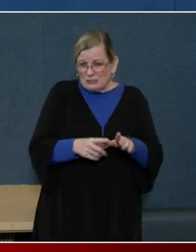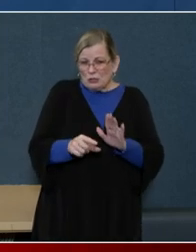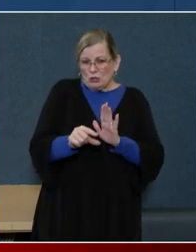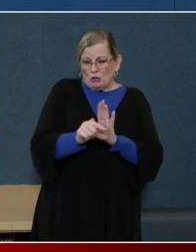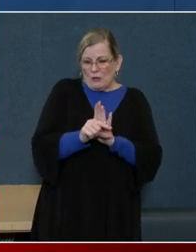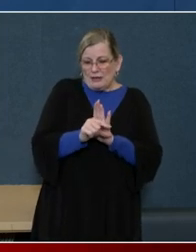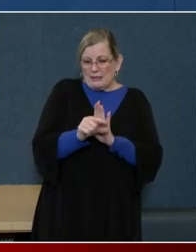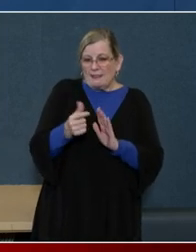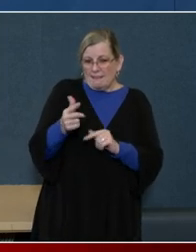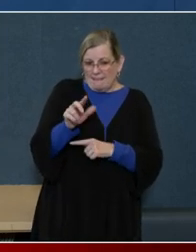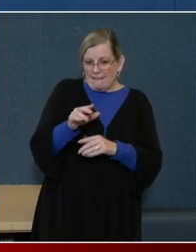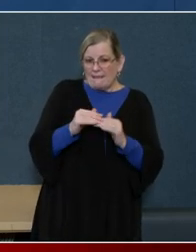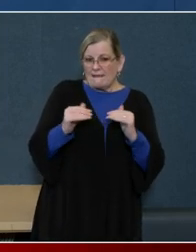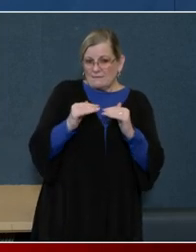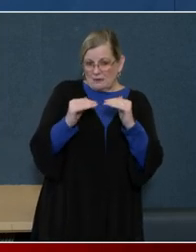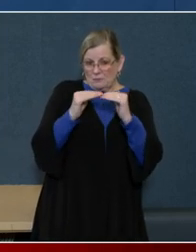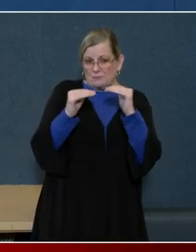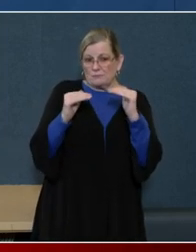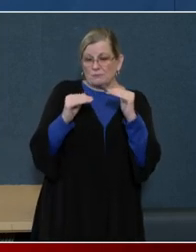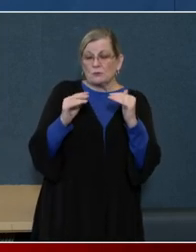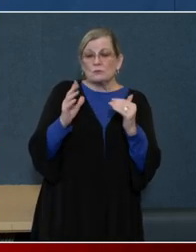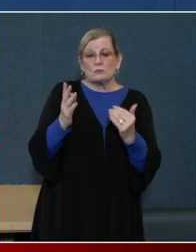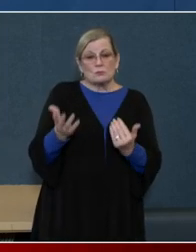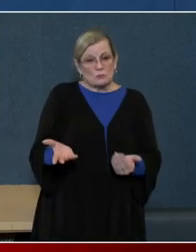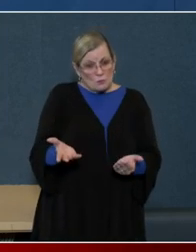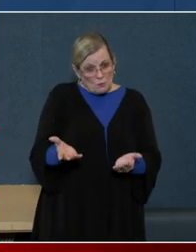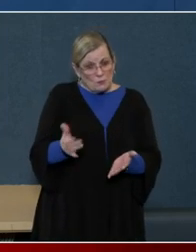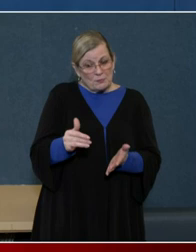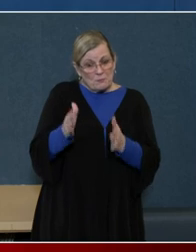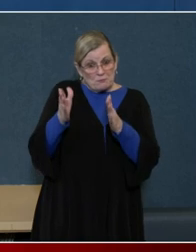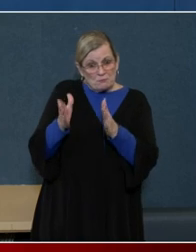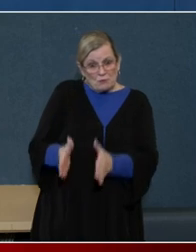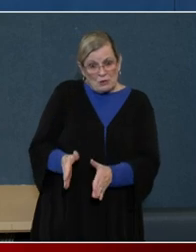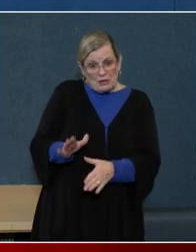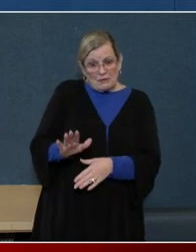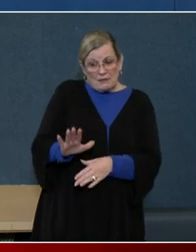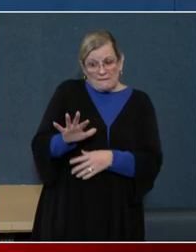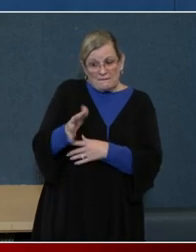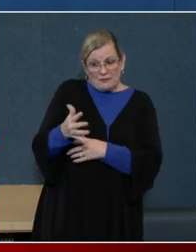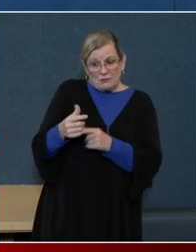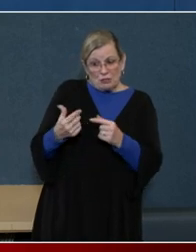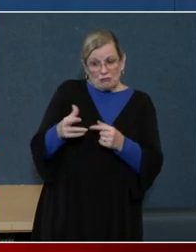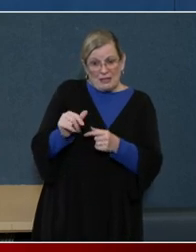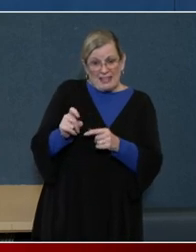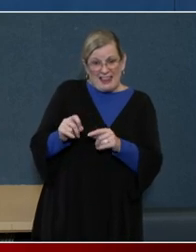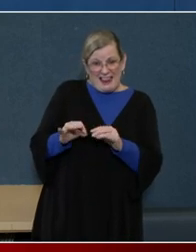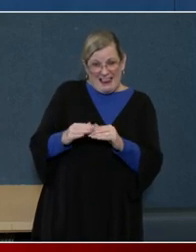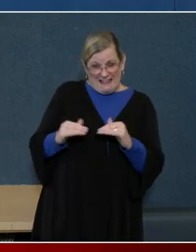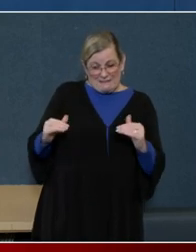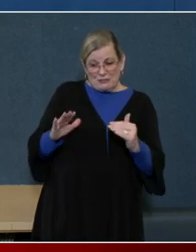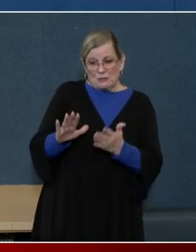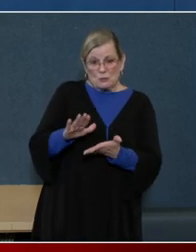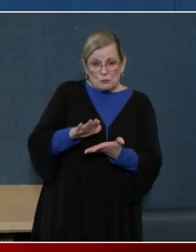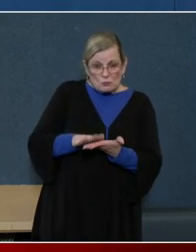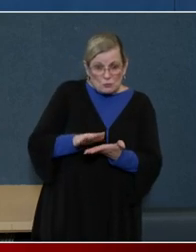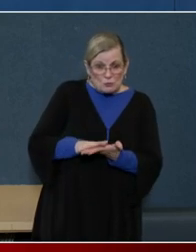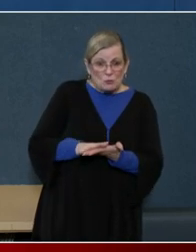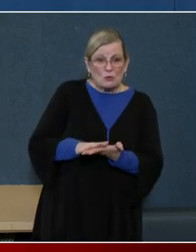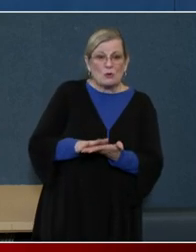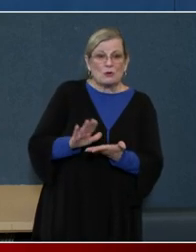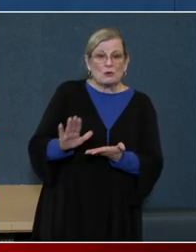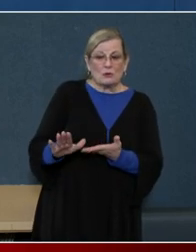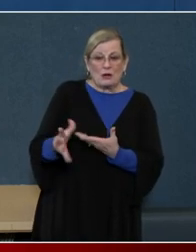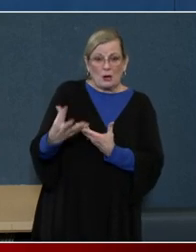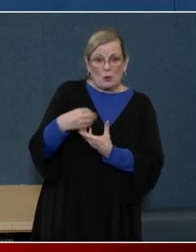classroom per grade level at every school, pre-K through 5, also including our